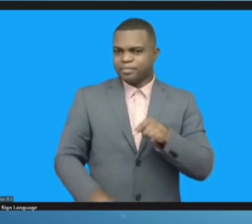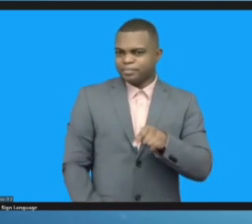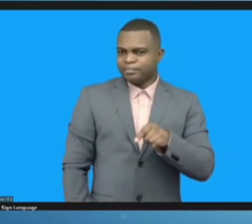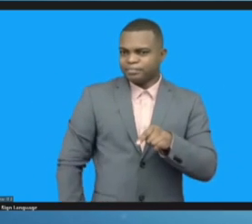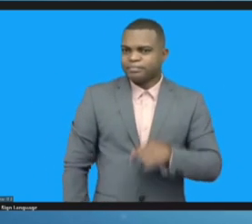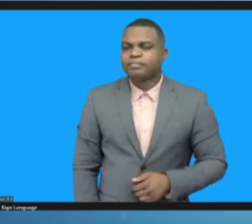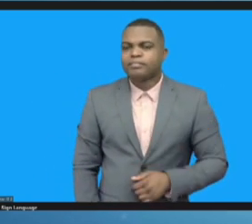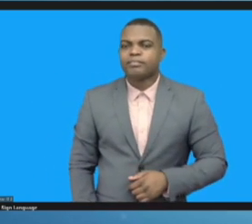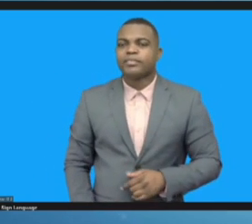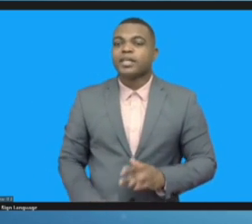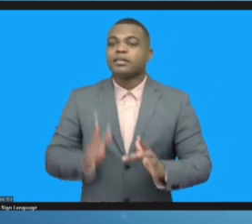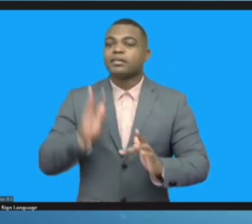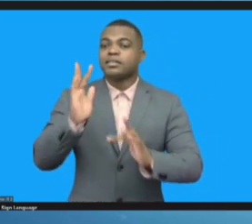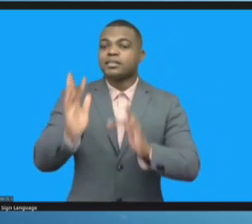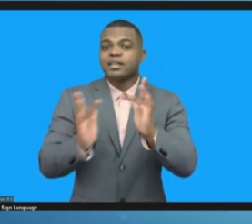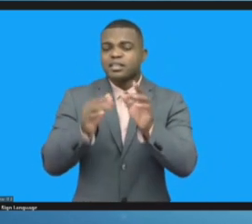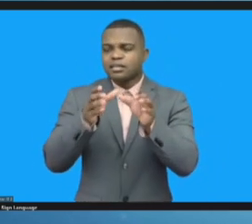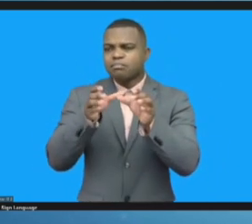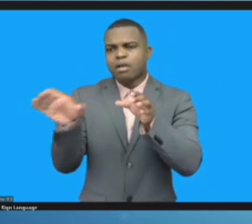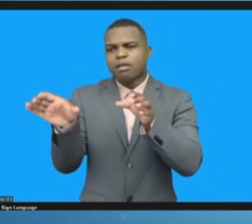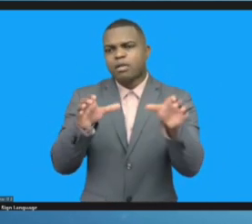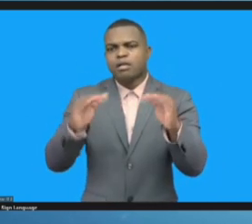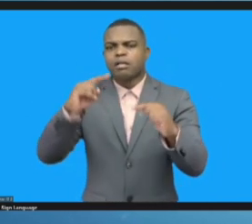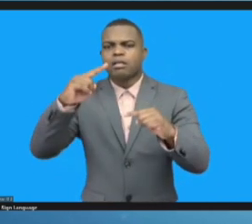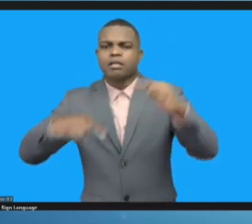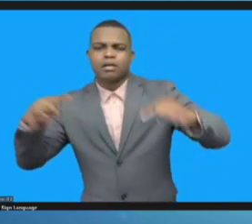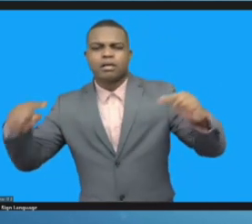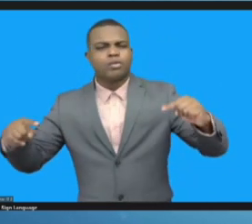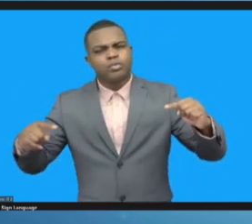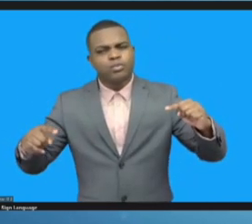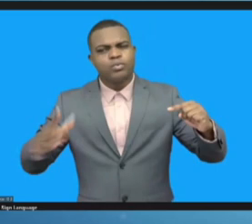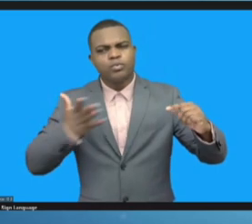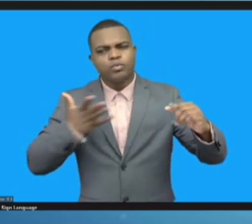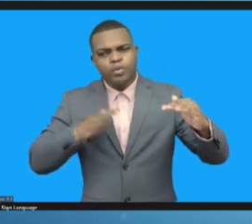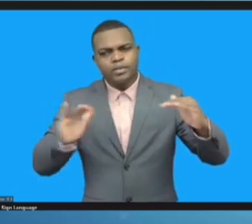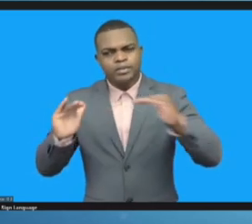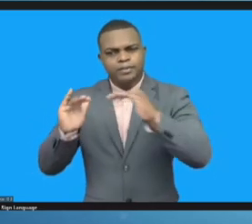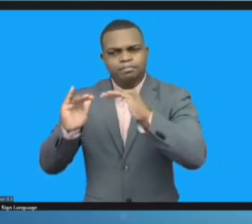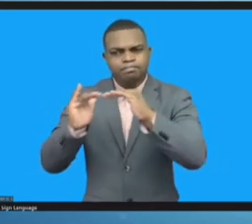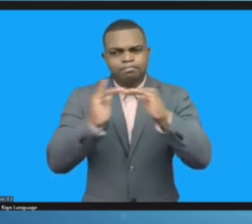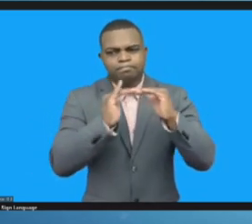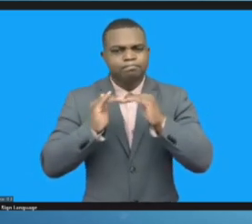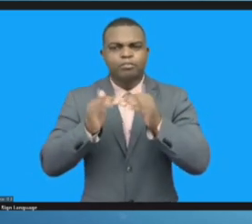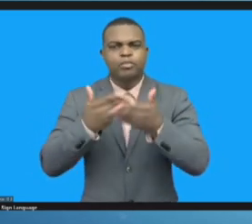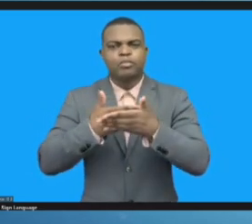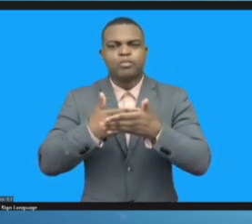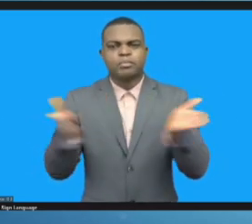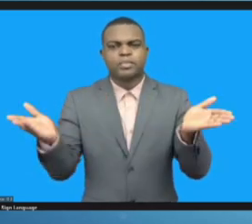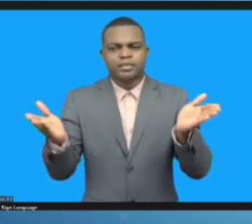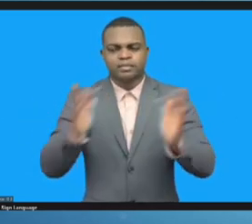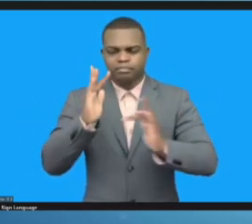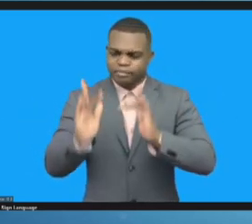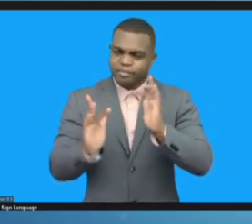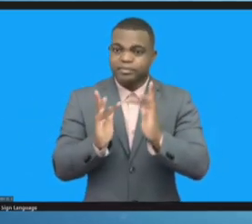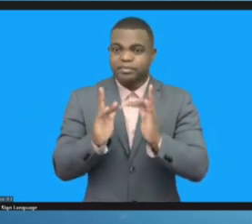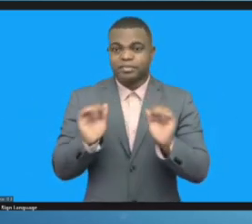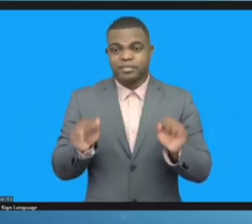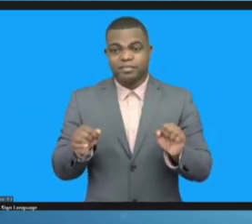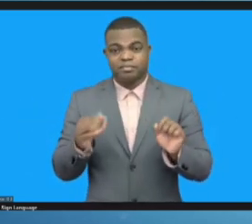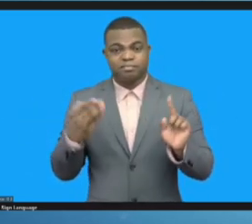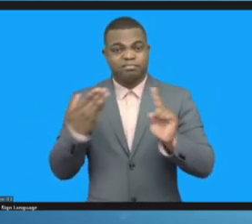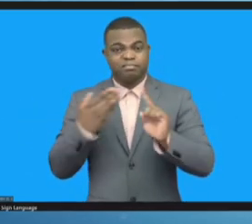the Policy and Digital Transformation Initiative under the African Union, International Telecommunications Union, and the Smart Africa Initiative